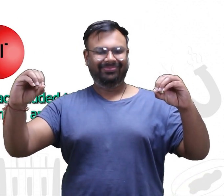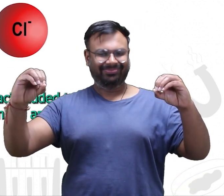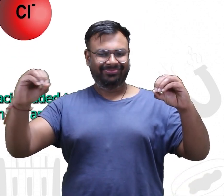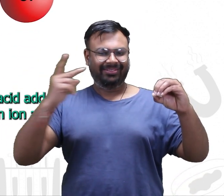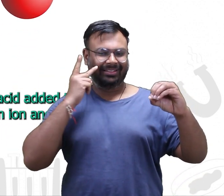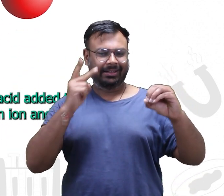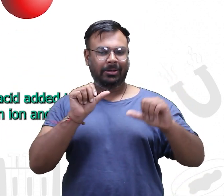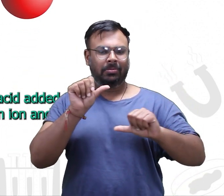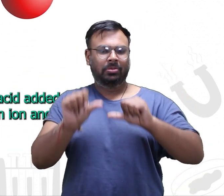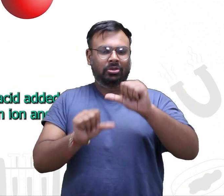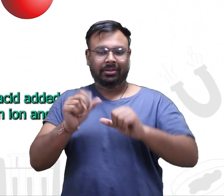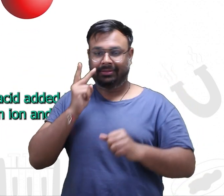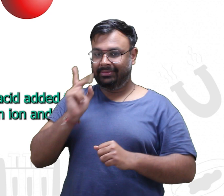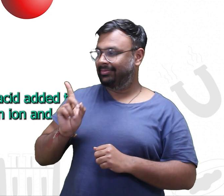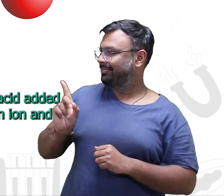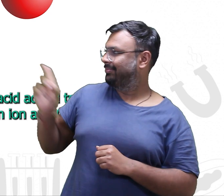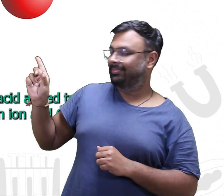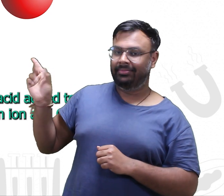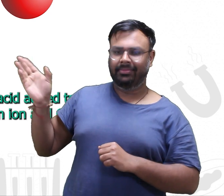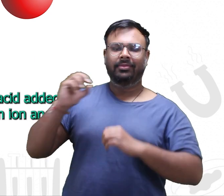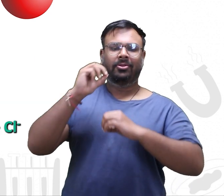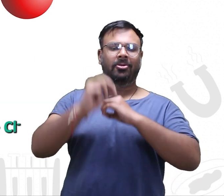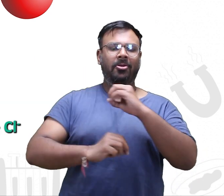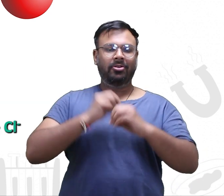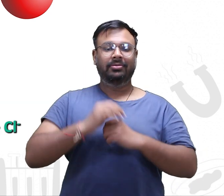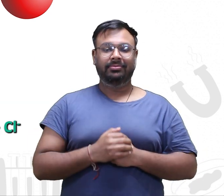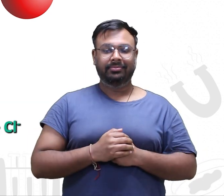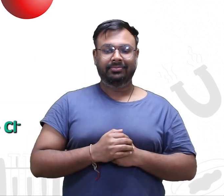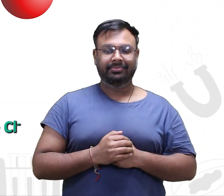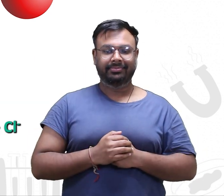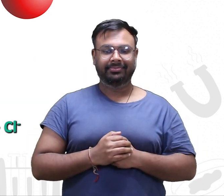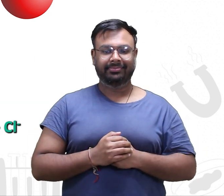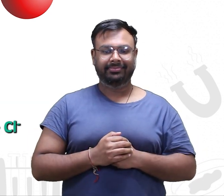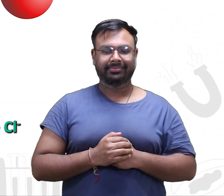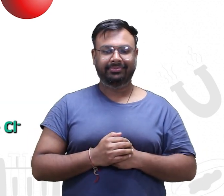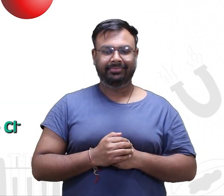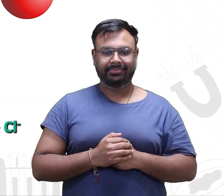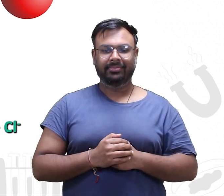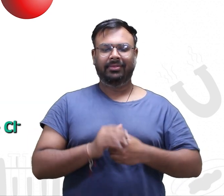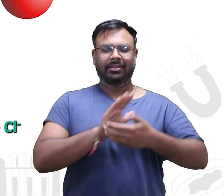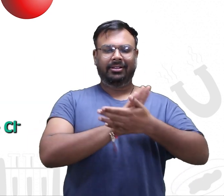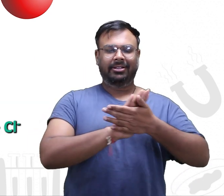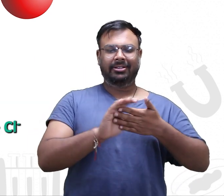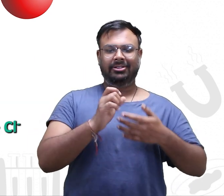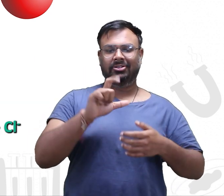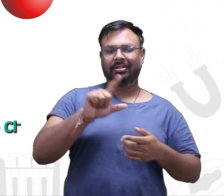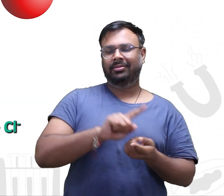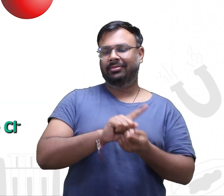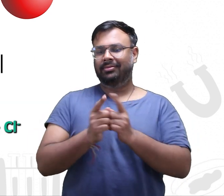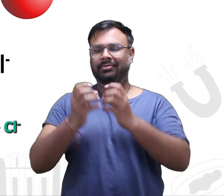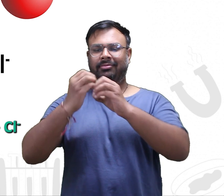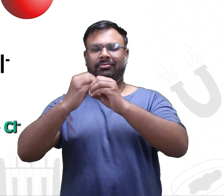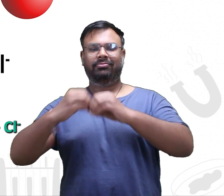hydrochloric acid dissociates into hydrogen ion and chloride ion. And the reaction follows. HCl gives rise to